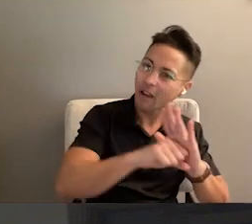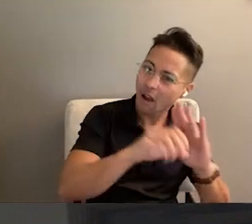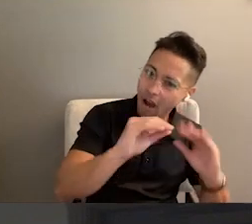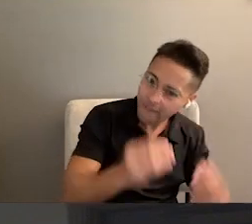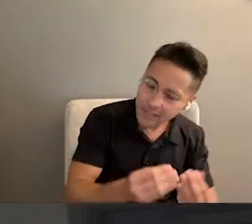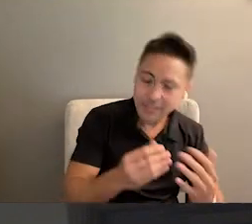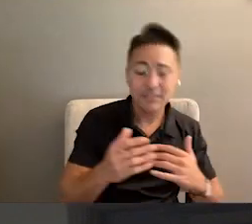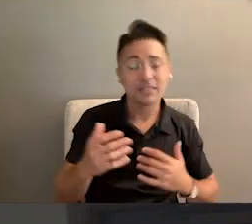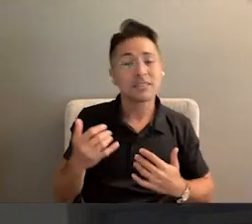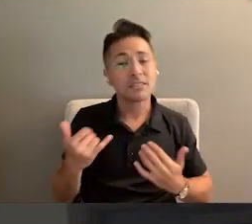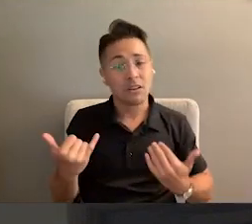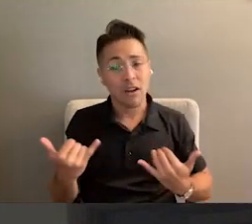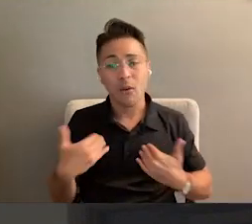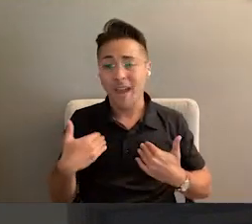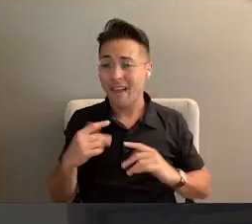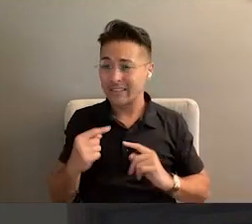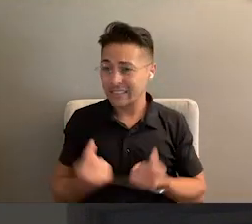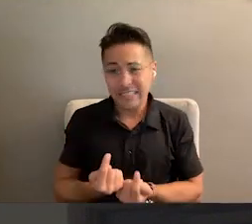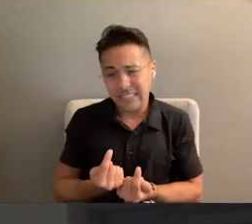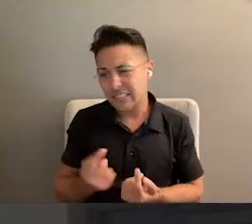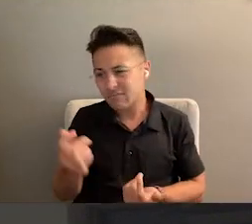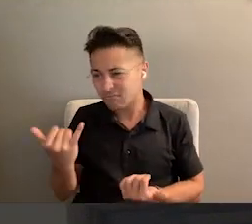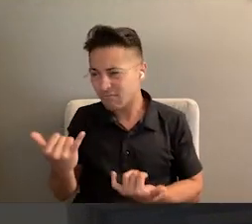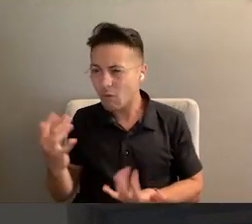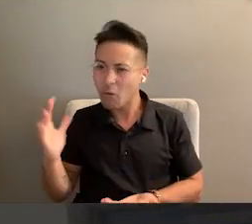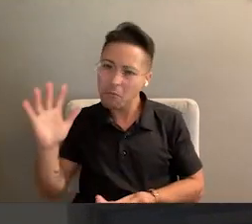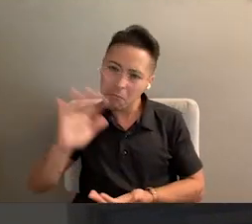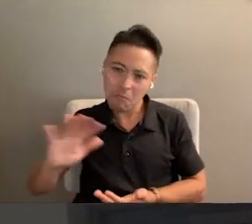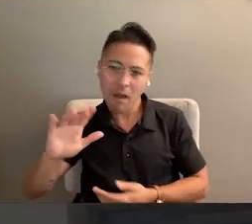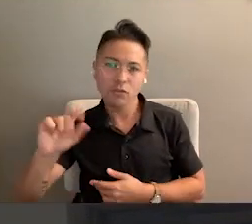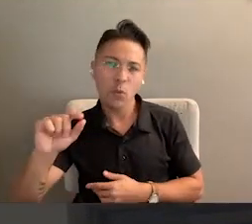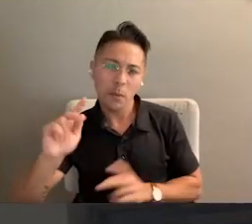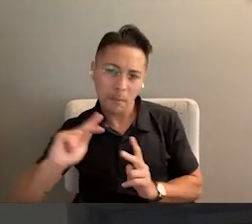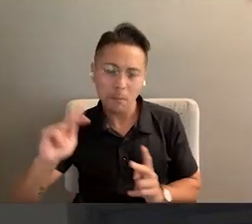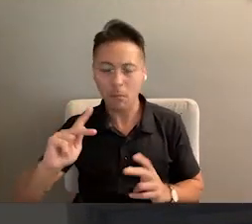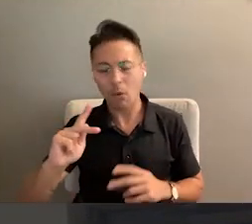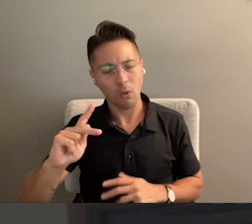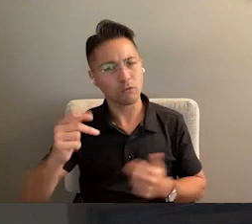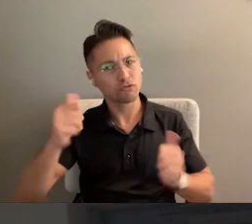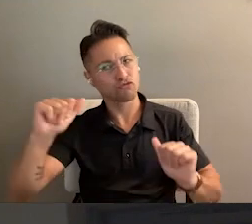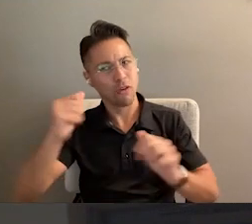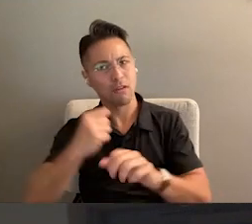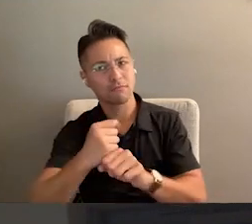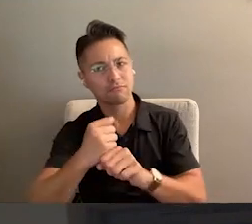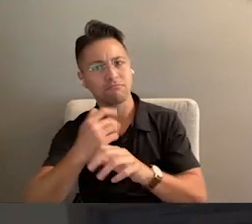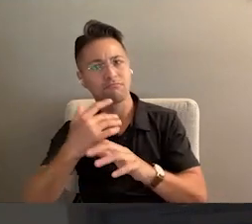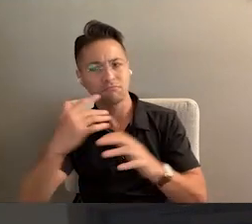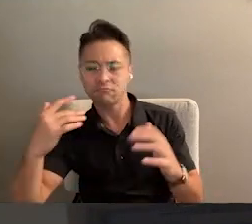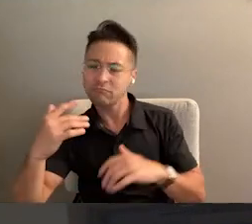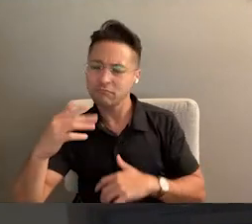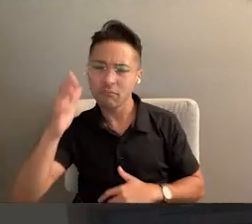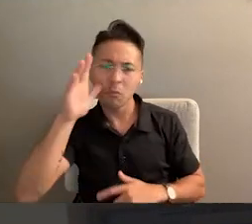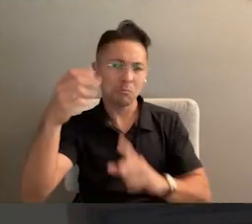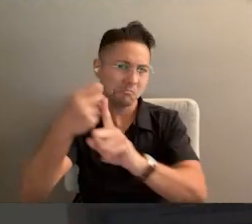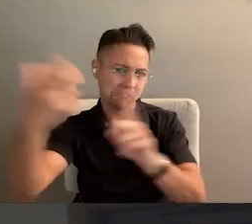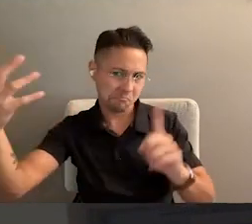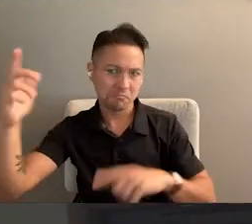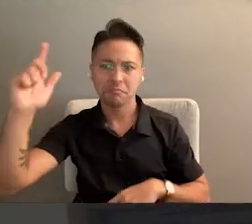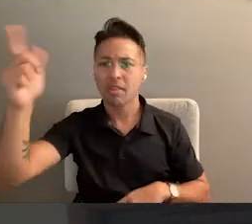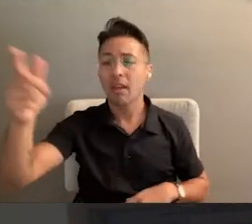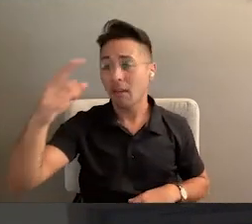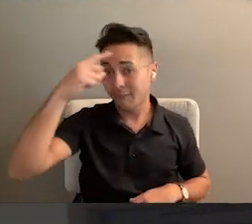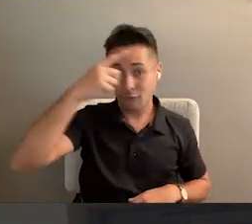office is also part of your team, right? So we have a team. Right now we're about 20 people. We're in process of